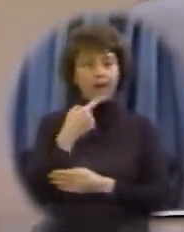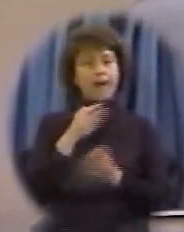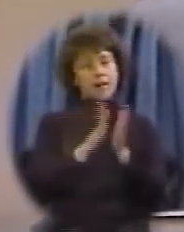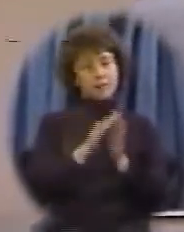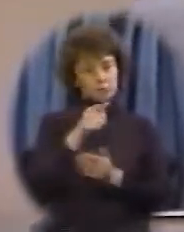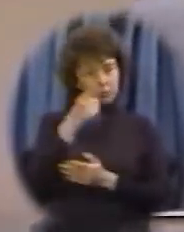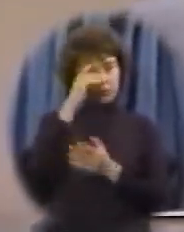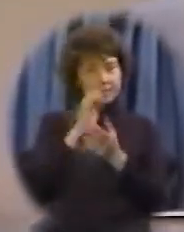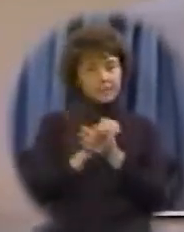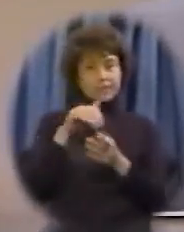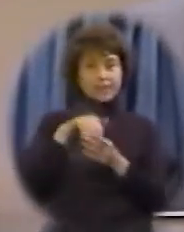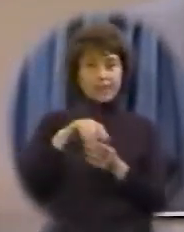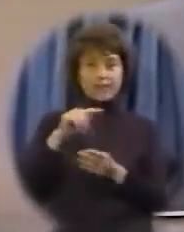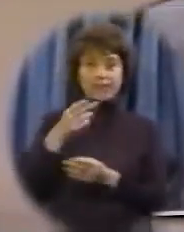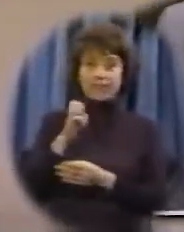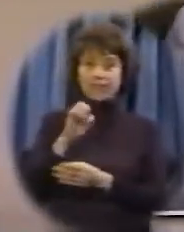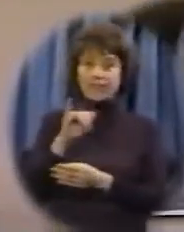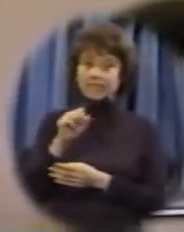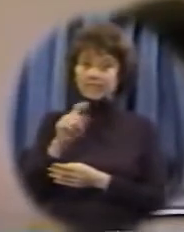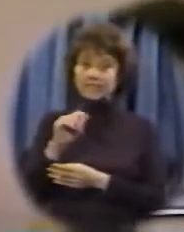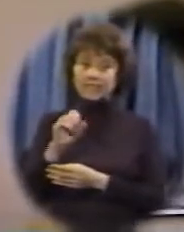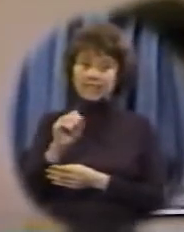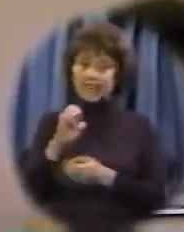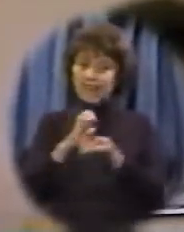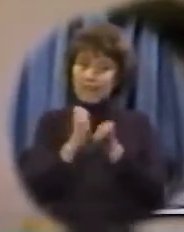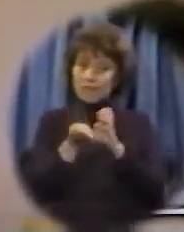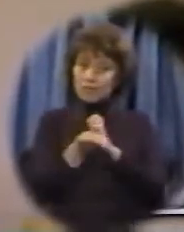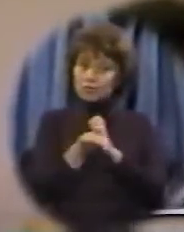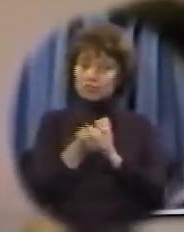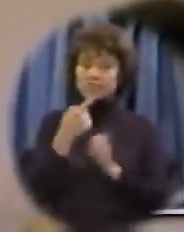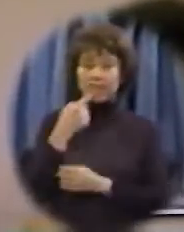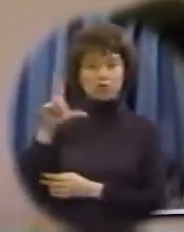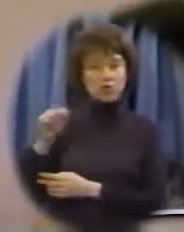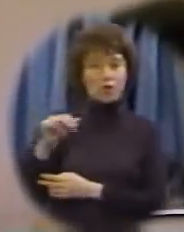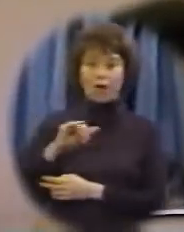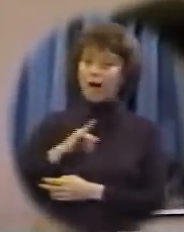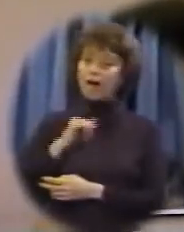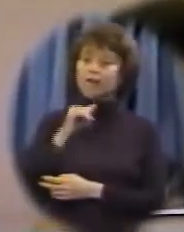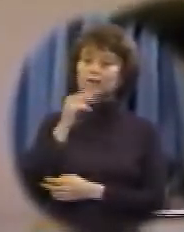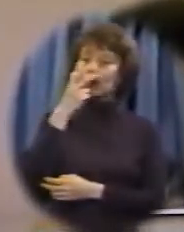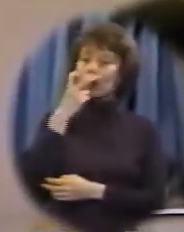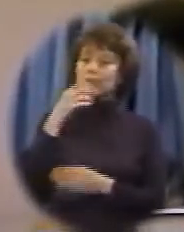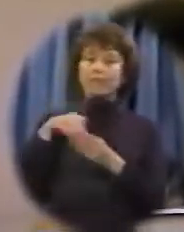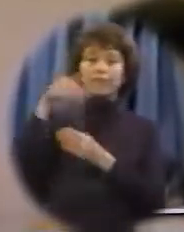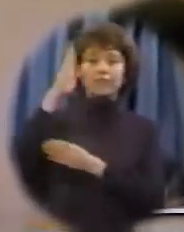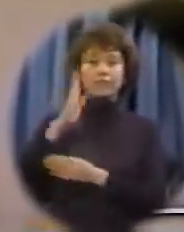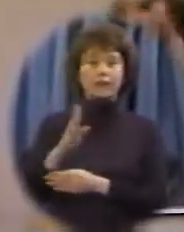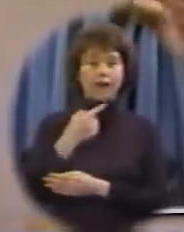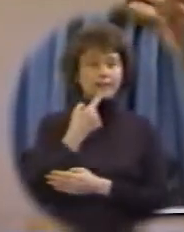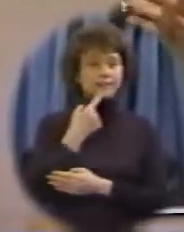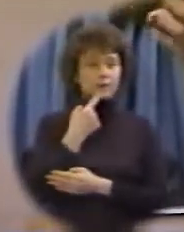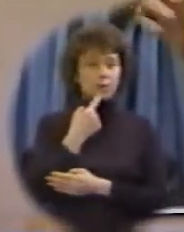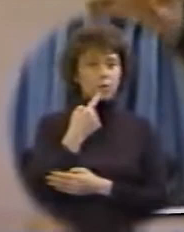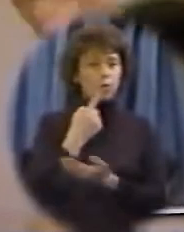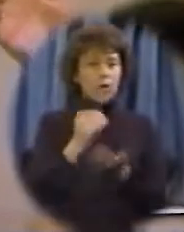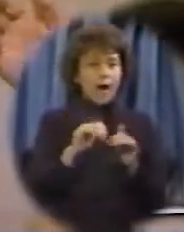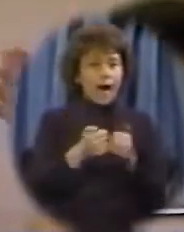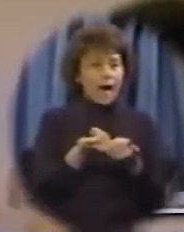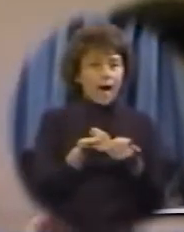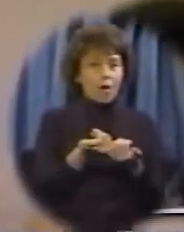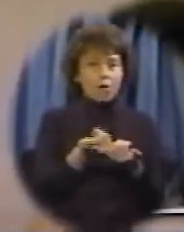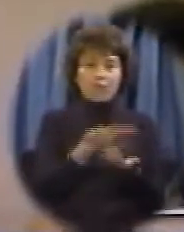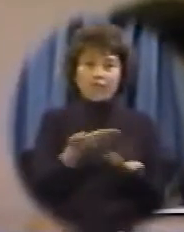evolution? He said, no, I do not believe in a God at all. I said, well, how do you account for everything that is? He said, everything that is